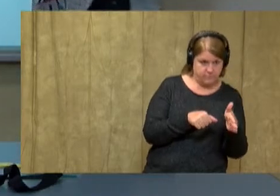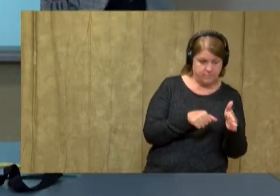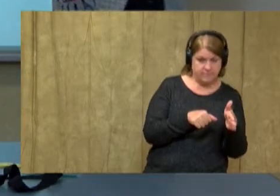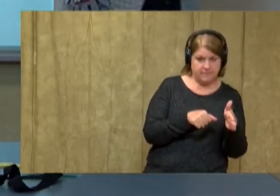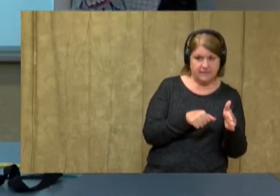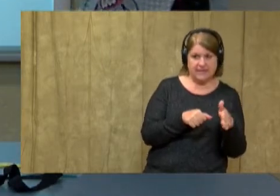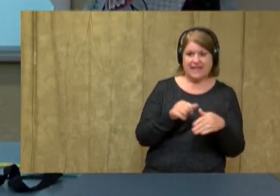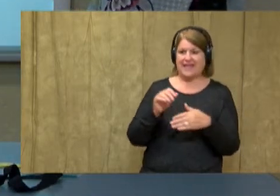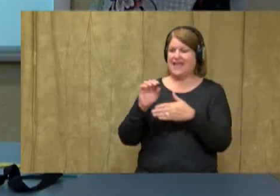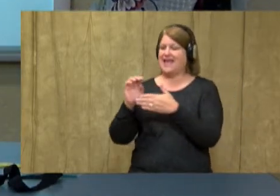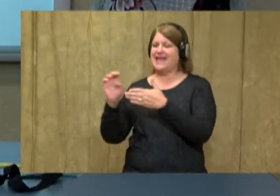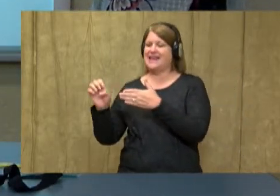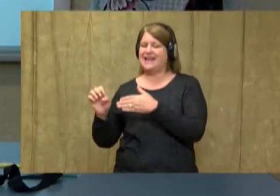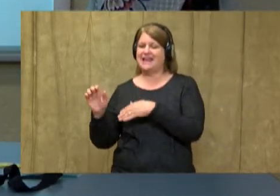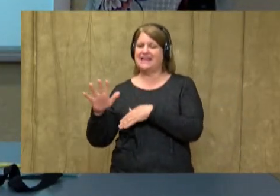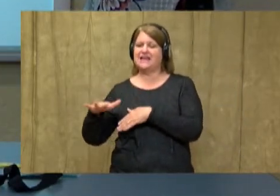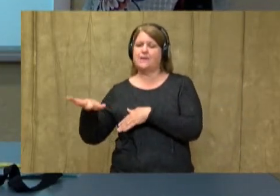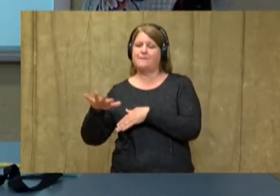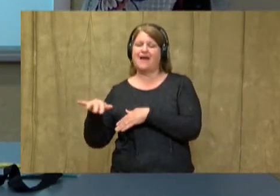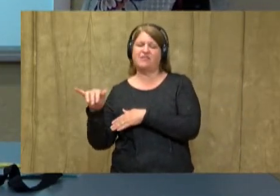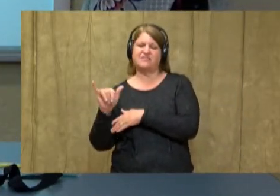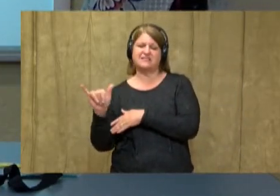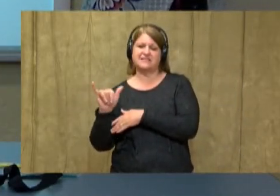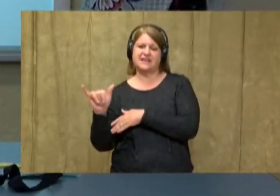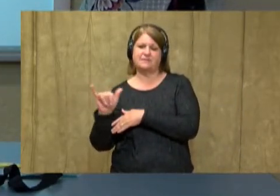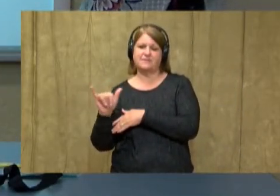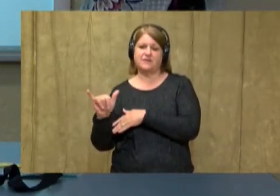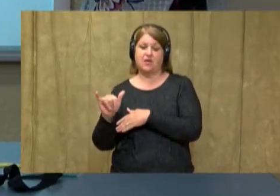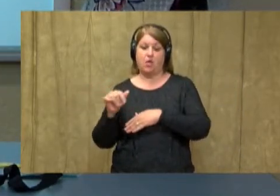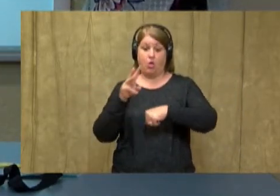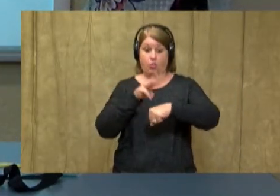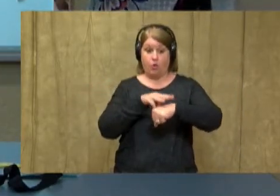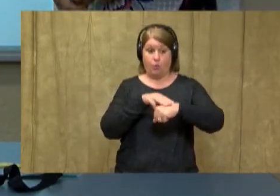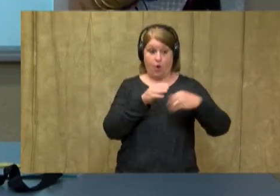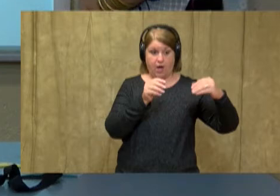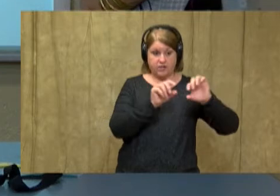and ending about the same measure points. Here's where the watch ends.